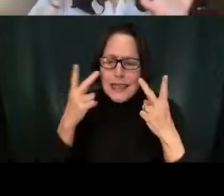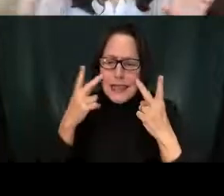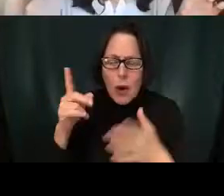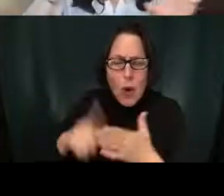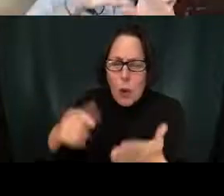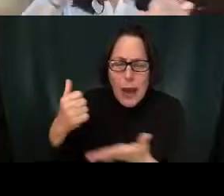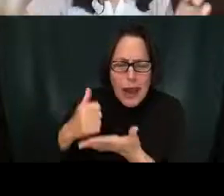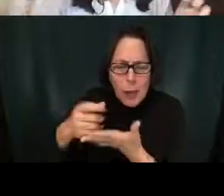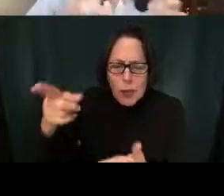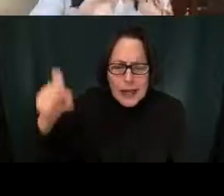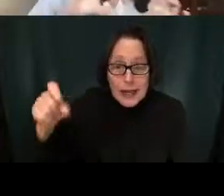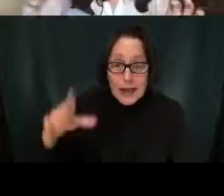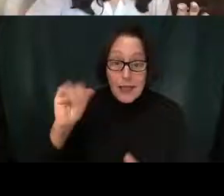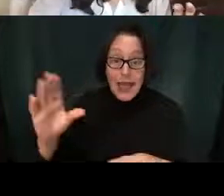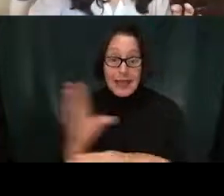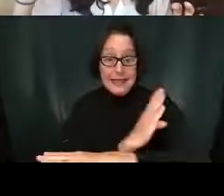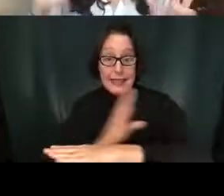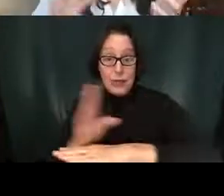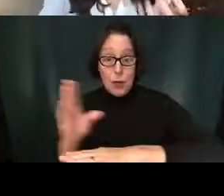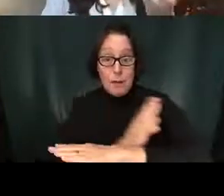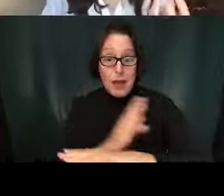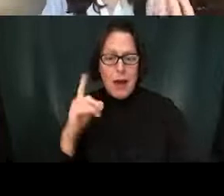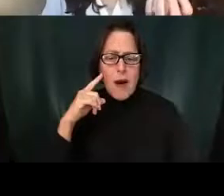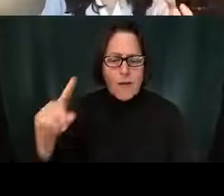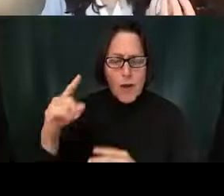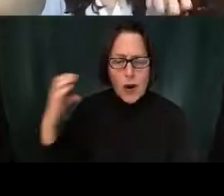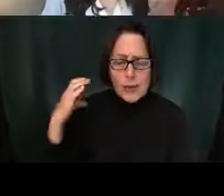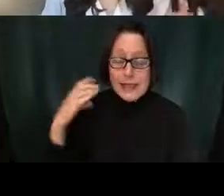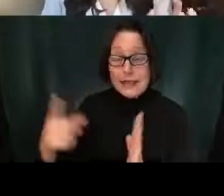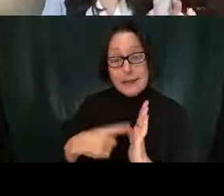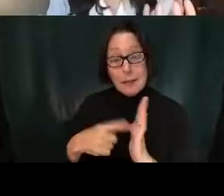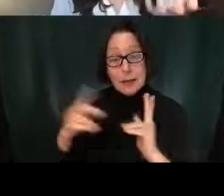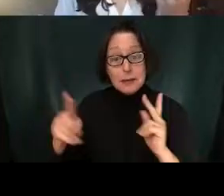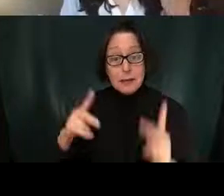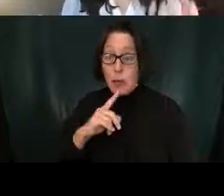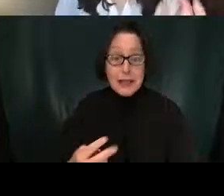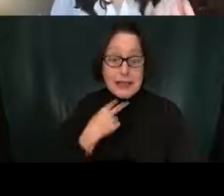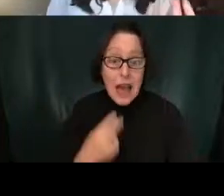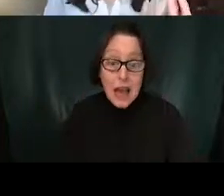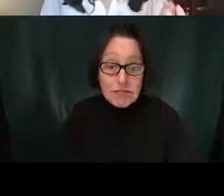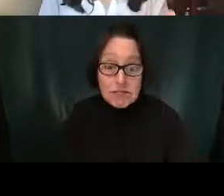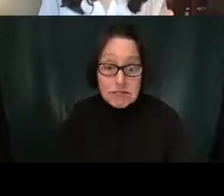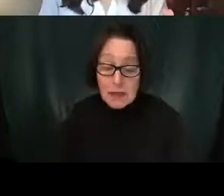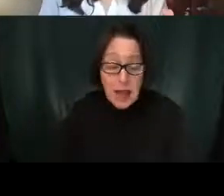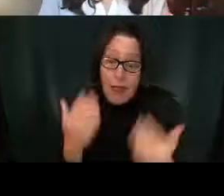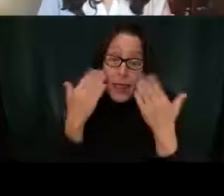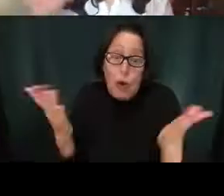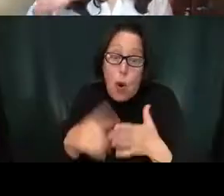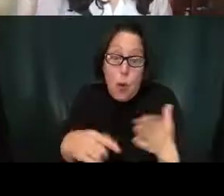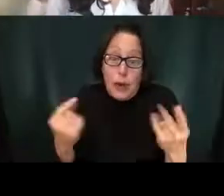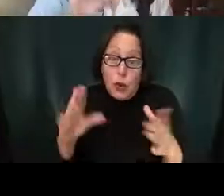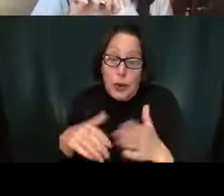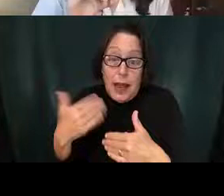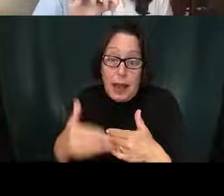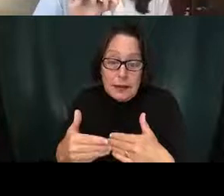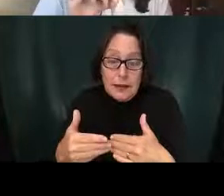if you think about that continuum, the coaching continuum, sometimes people genuinely are stuck or really don't know what next step to take. But we